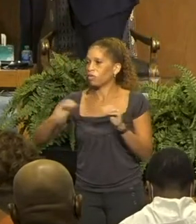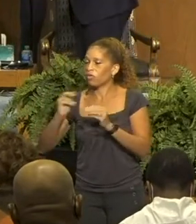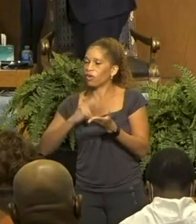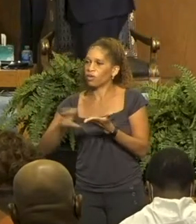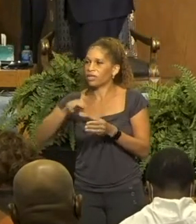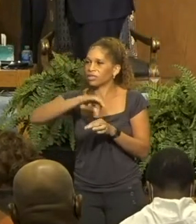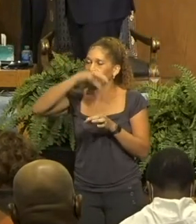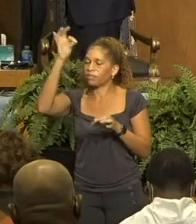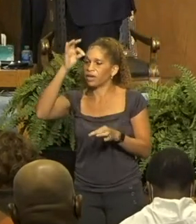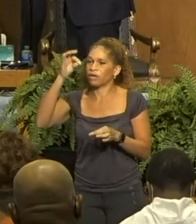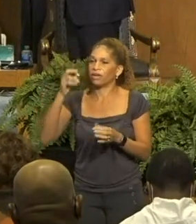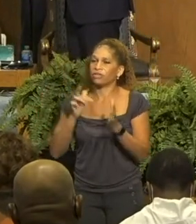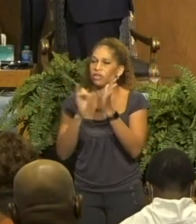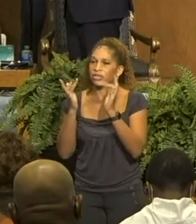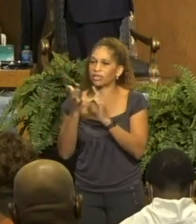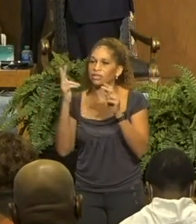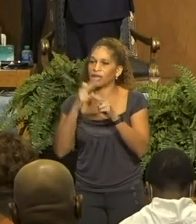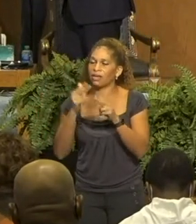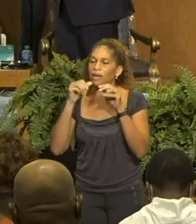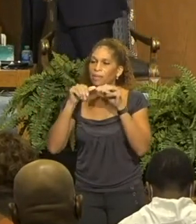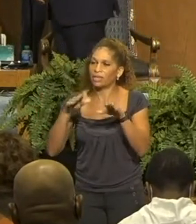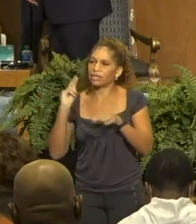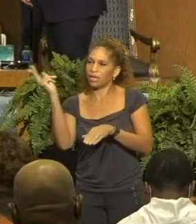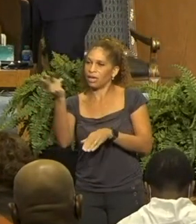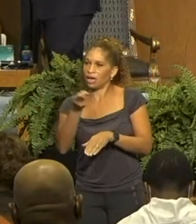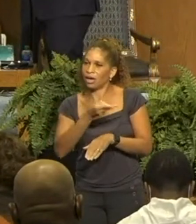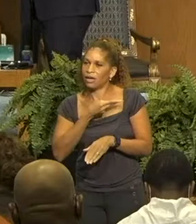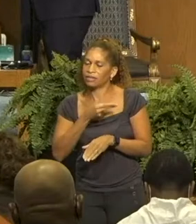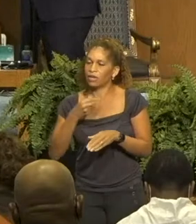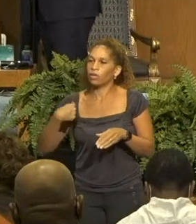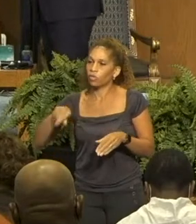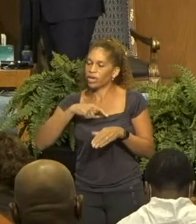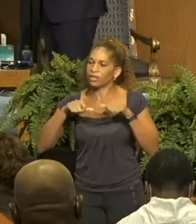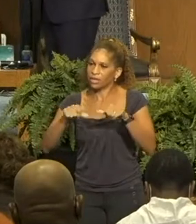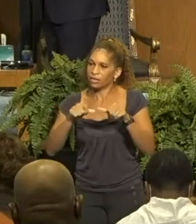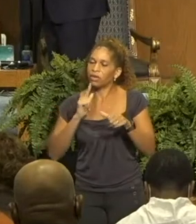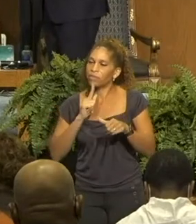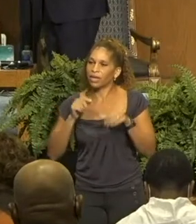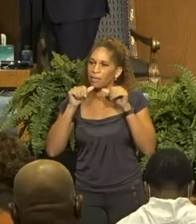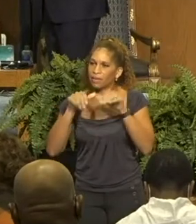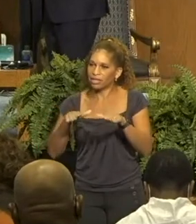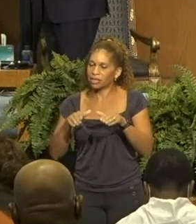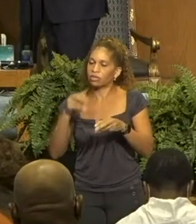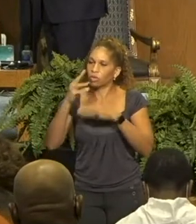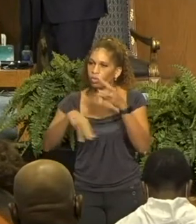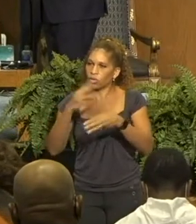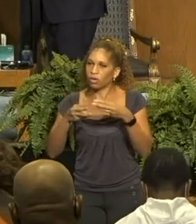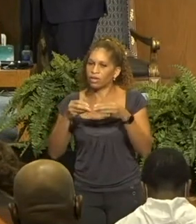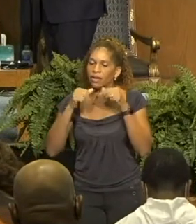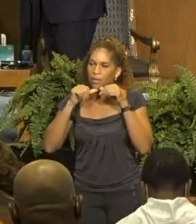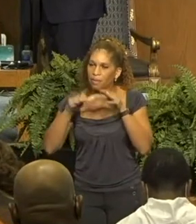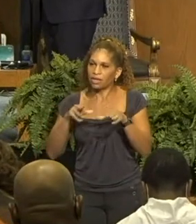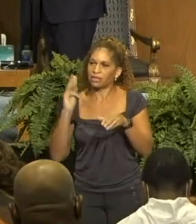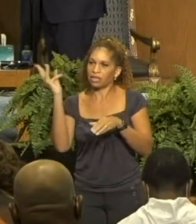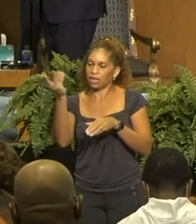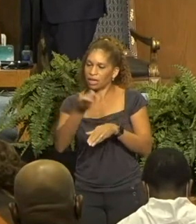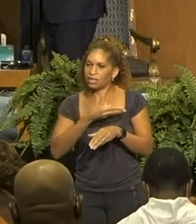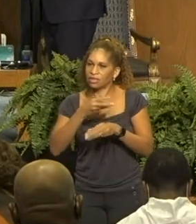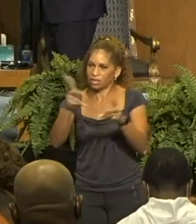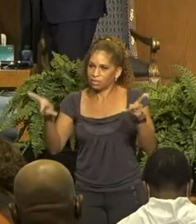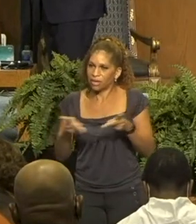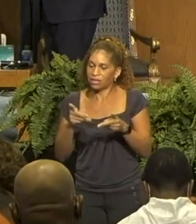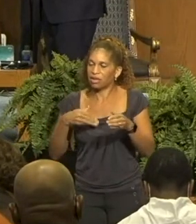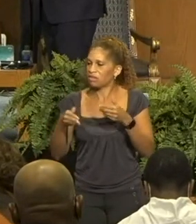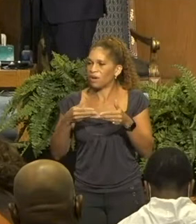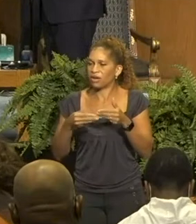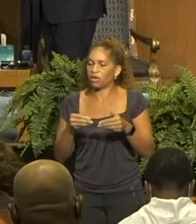have before. And in Jesus' name, bless us so that we can continue to be a blessing to this world. Bless us during the service and allow